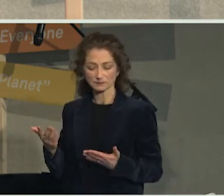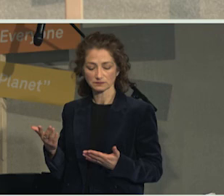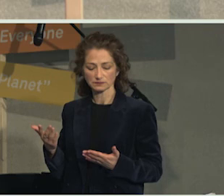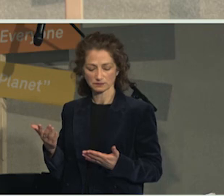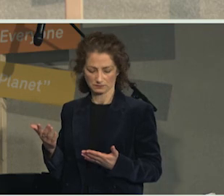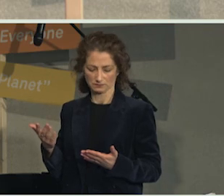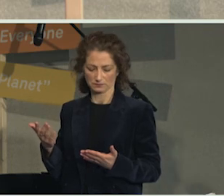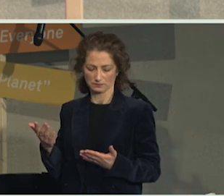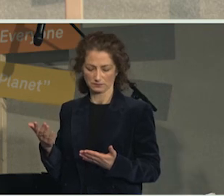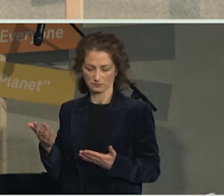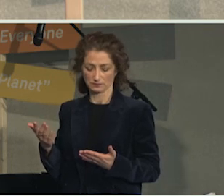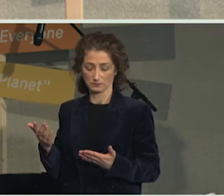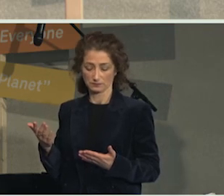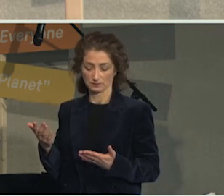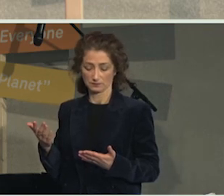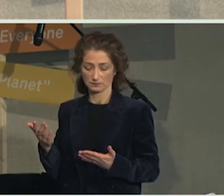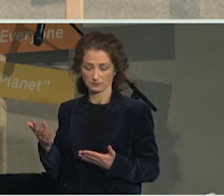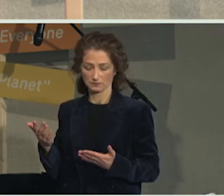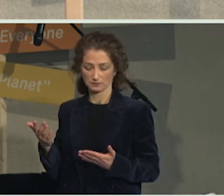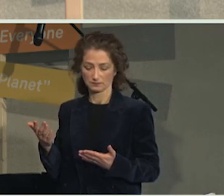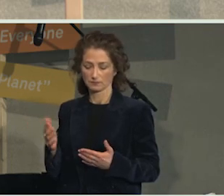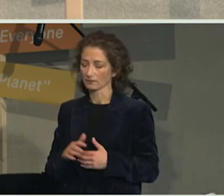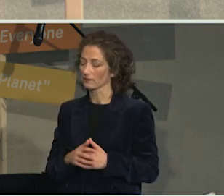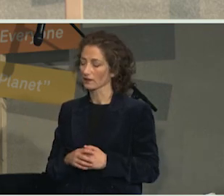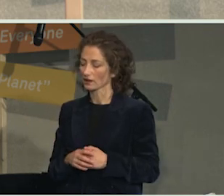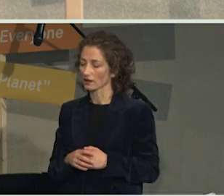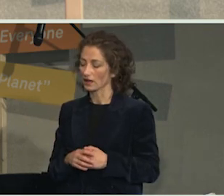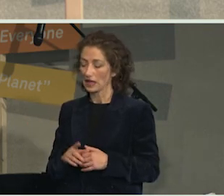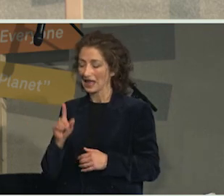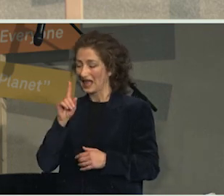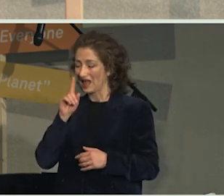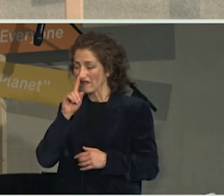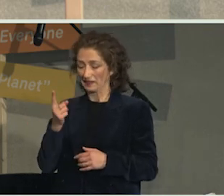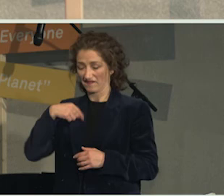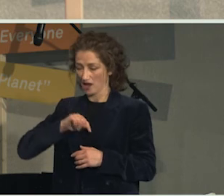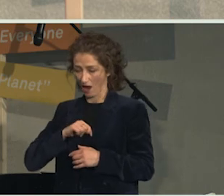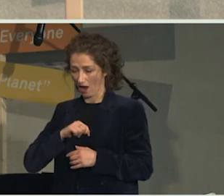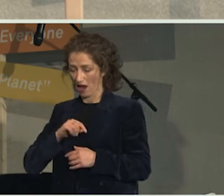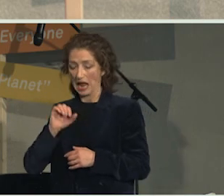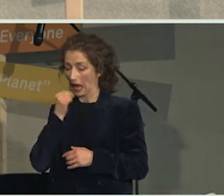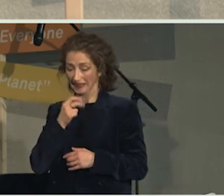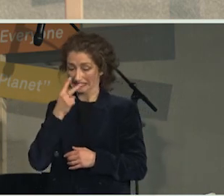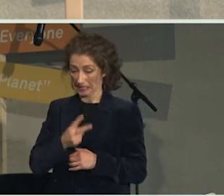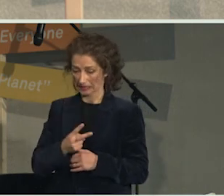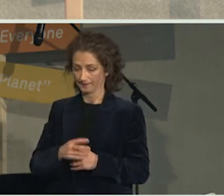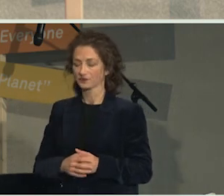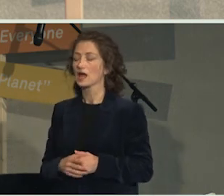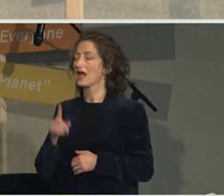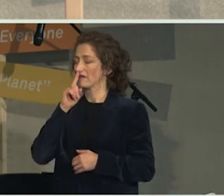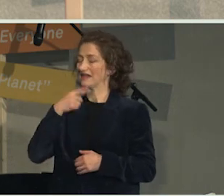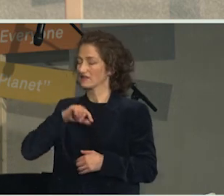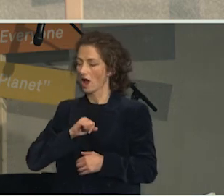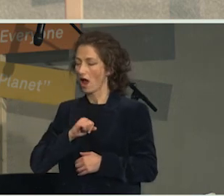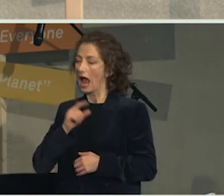if there's some magic in the belief that if we don't see it, if we don't hear it, if we don't speak